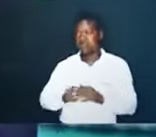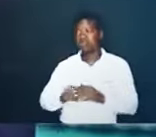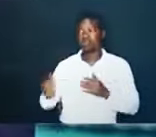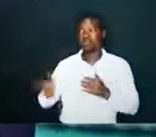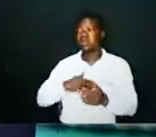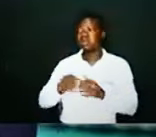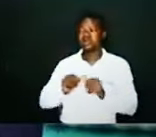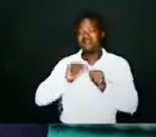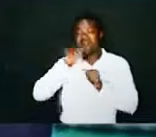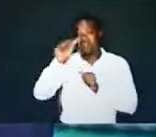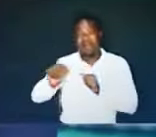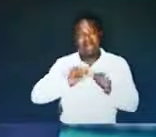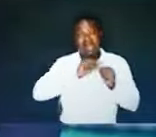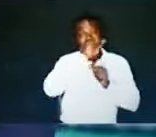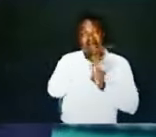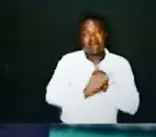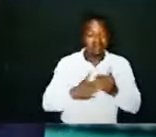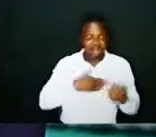distance.